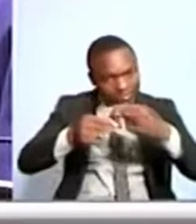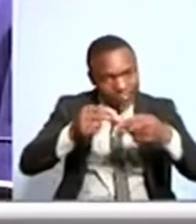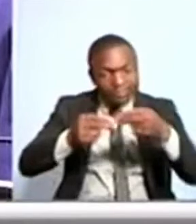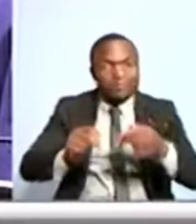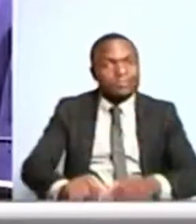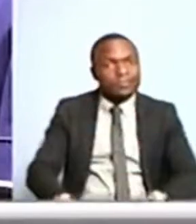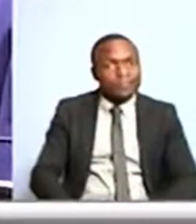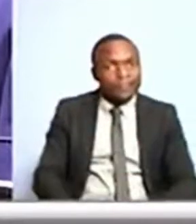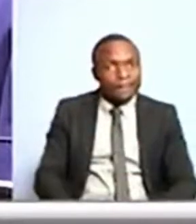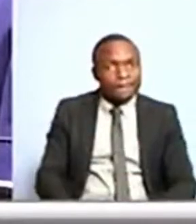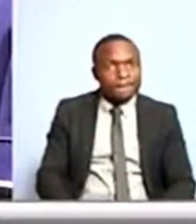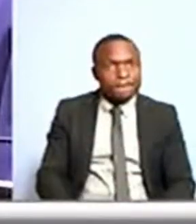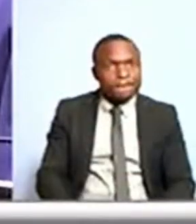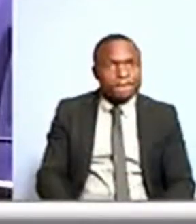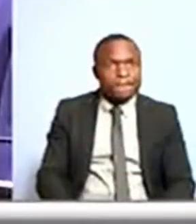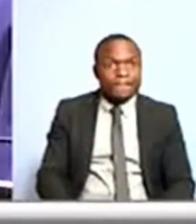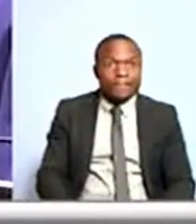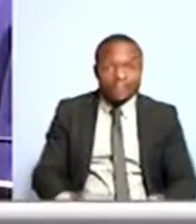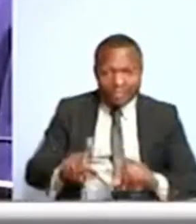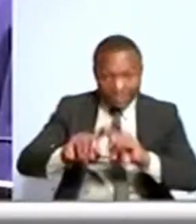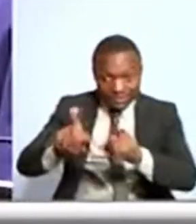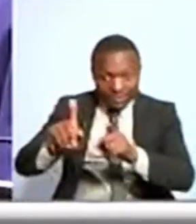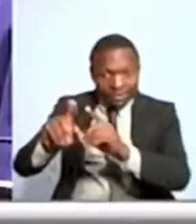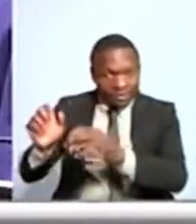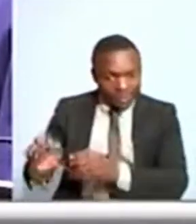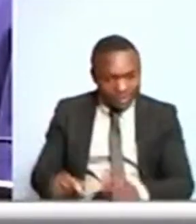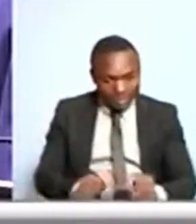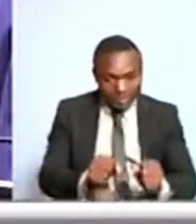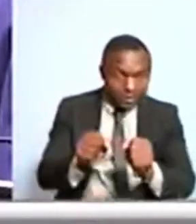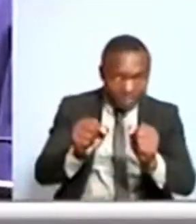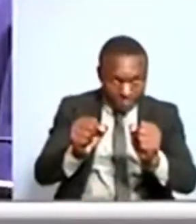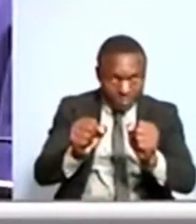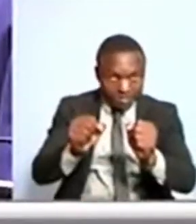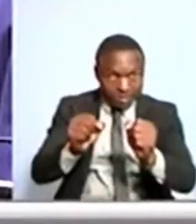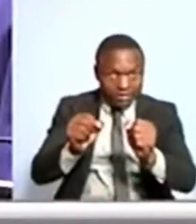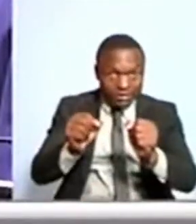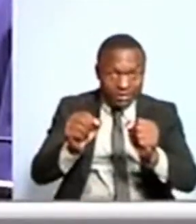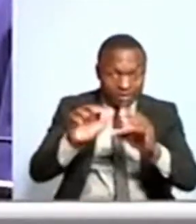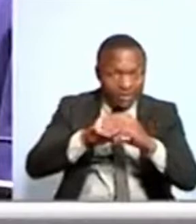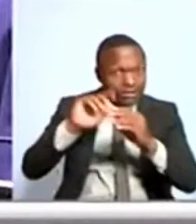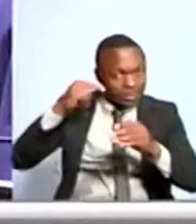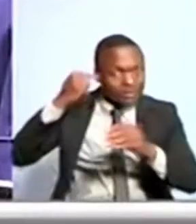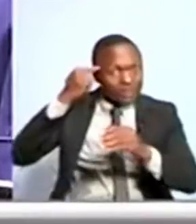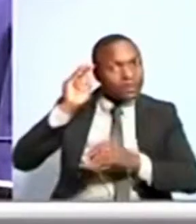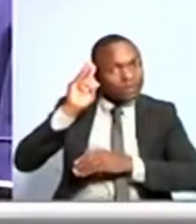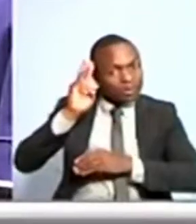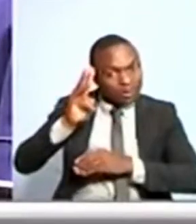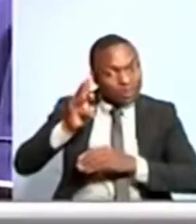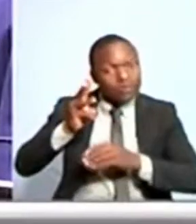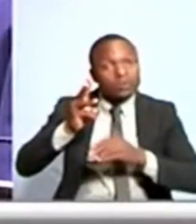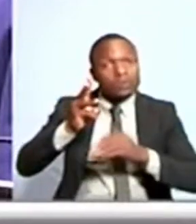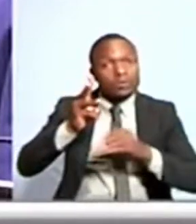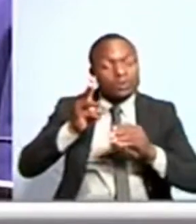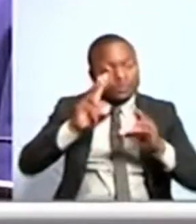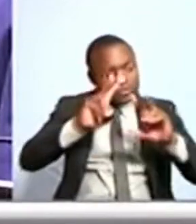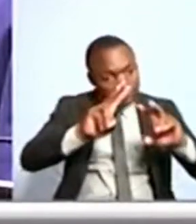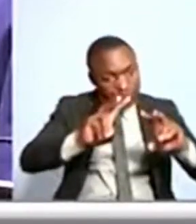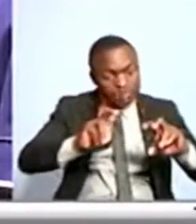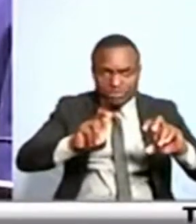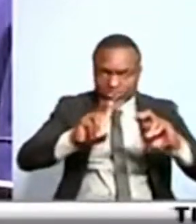Speaker, that the various systems faced within government will be able to shake their